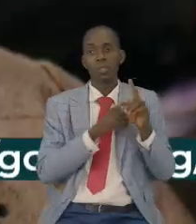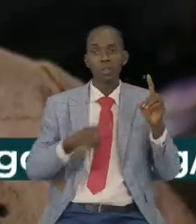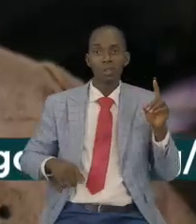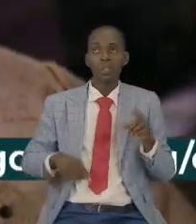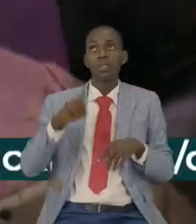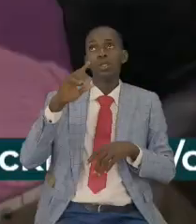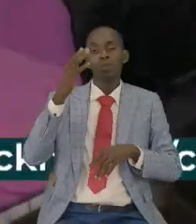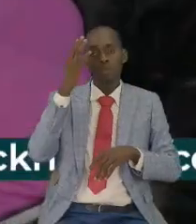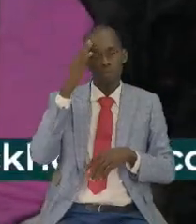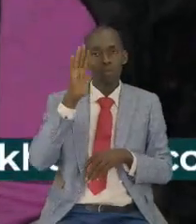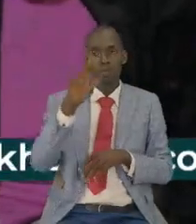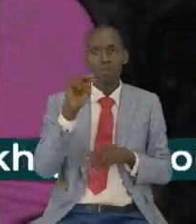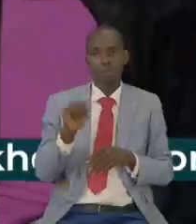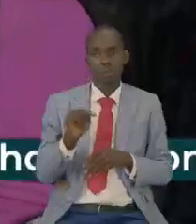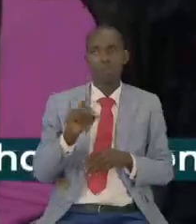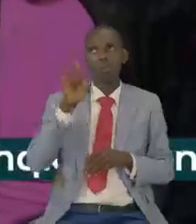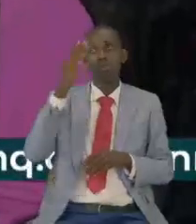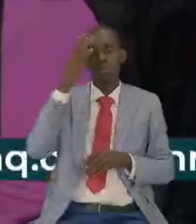get their data accurately.